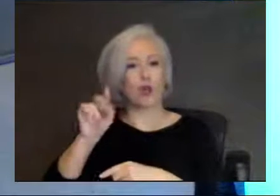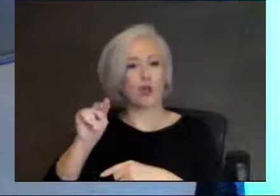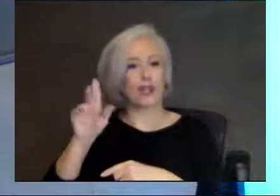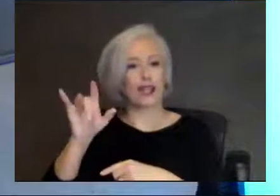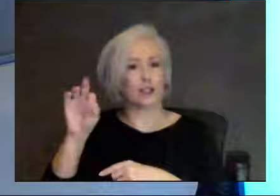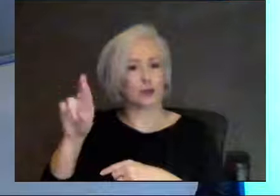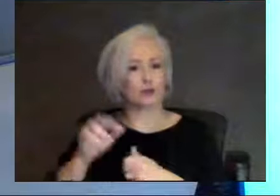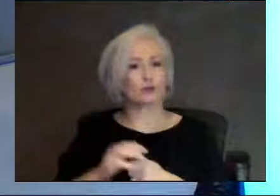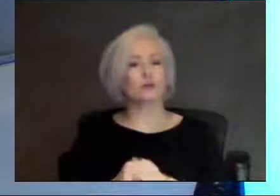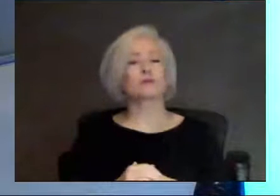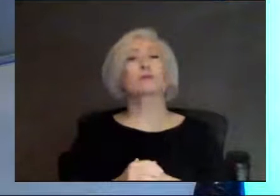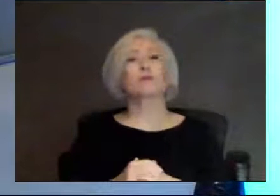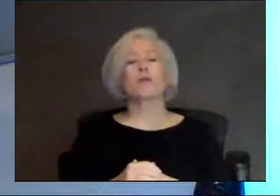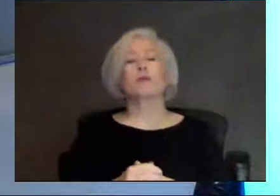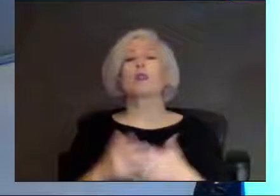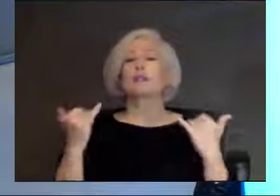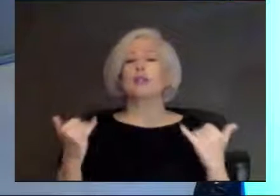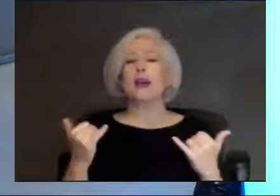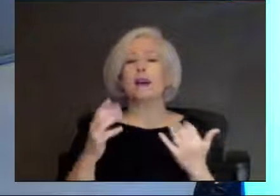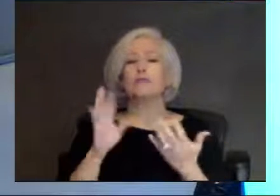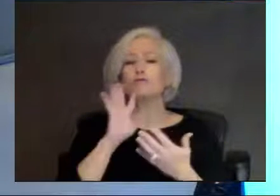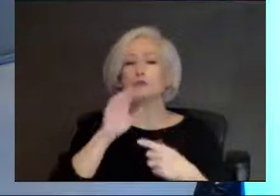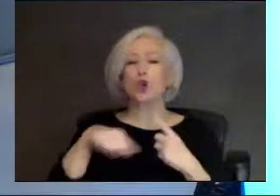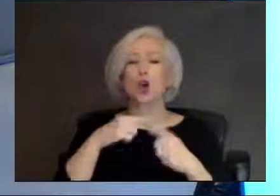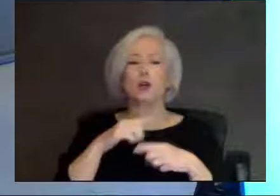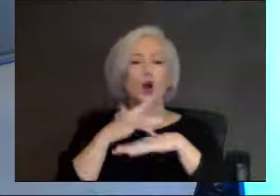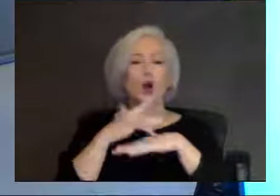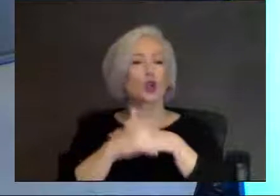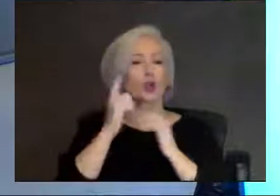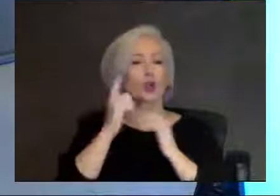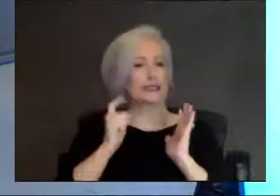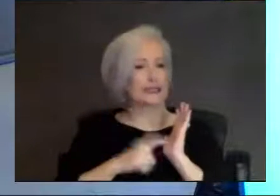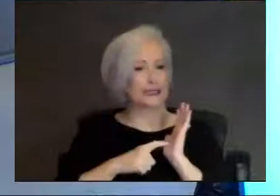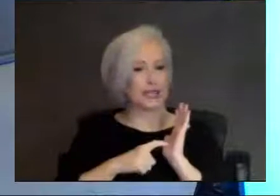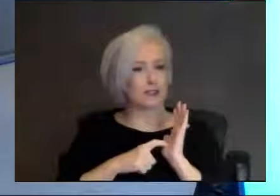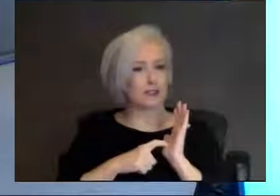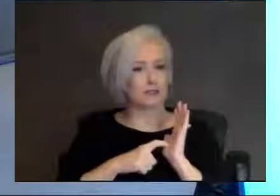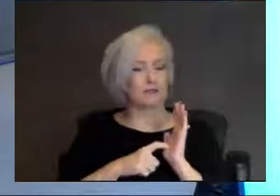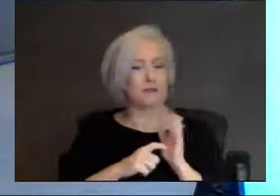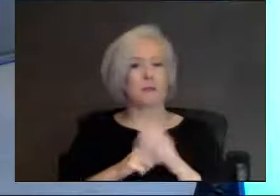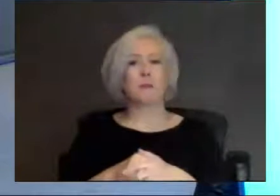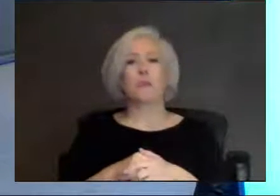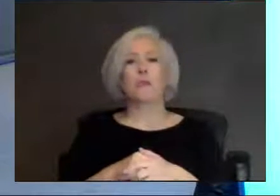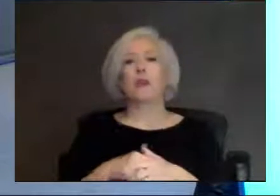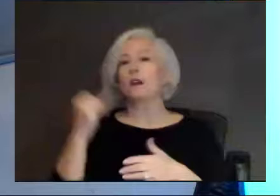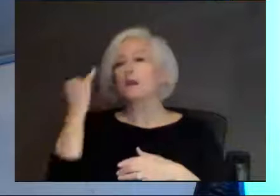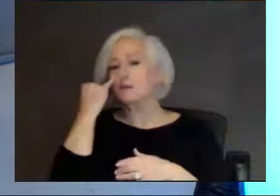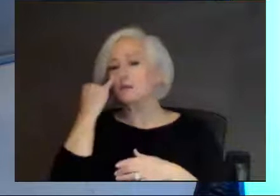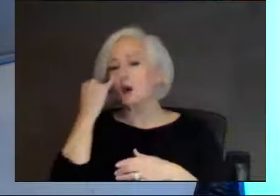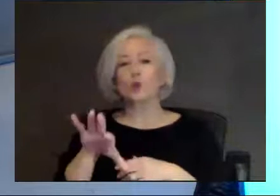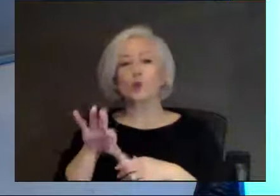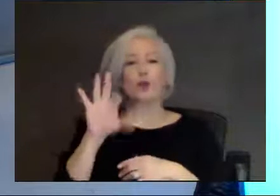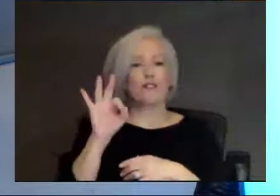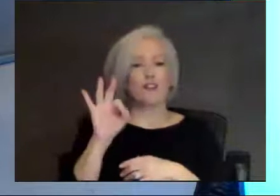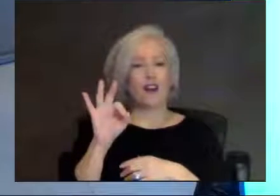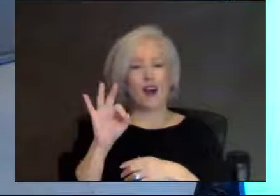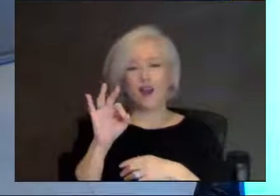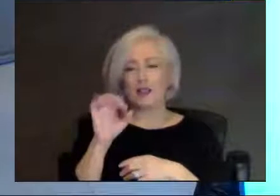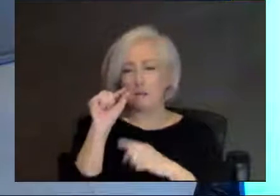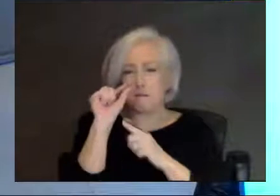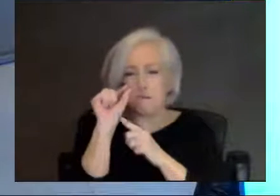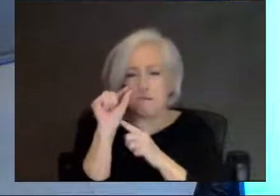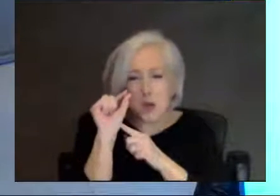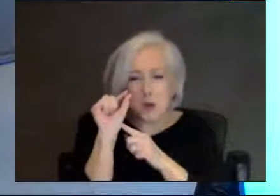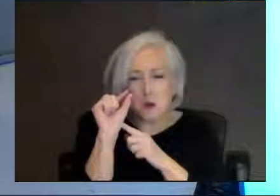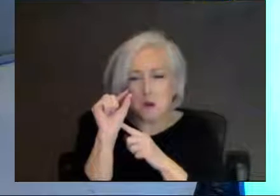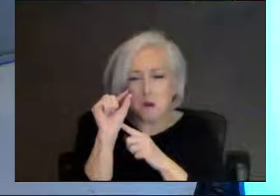early detection a little bit more. Mm-hmm. If we find a cancer early when it's small and hasn't